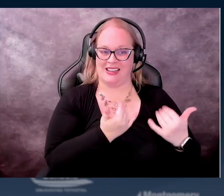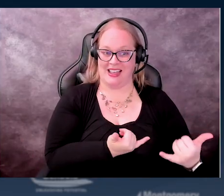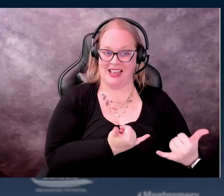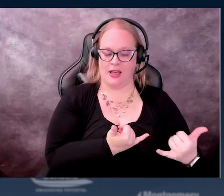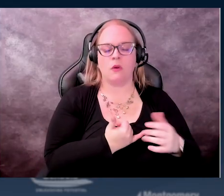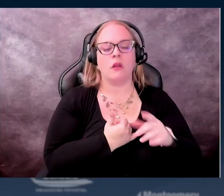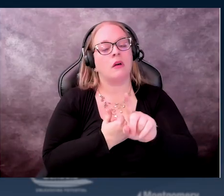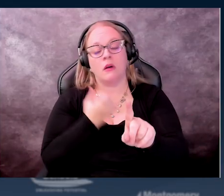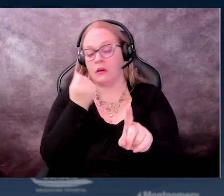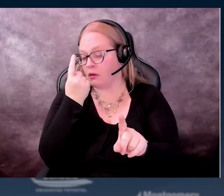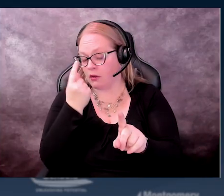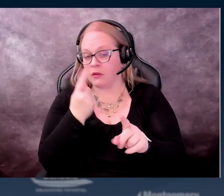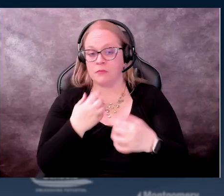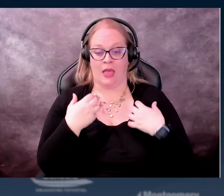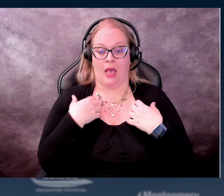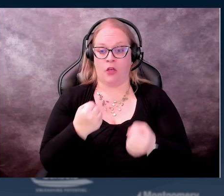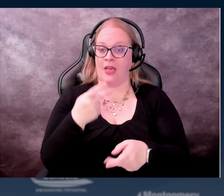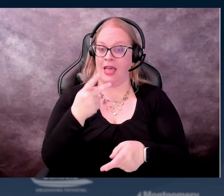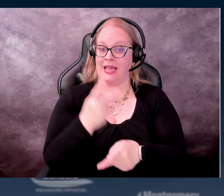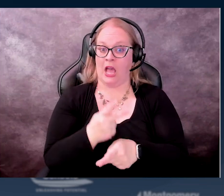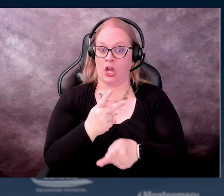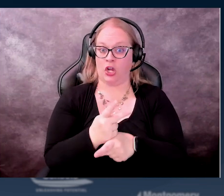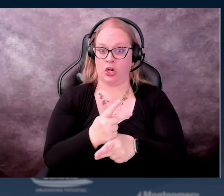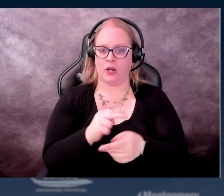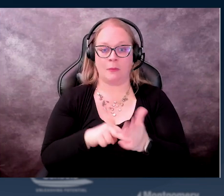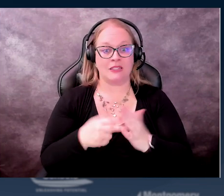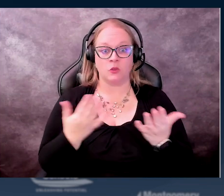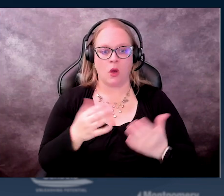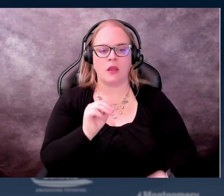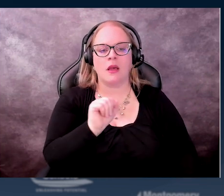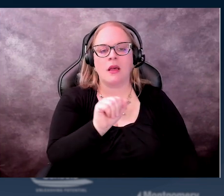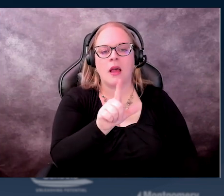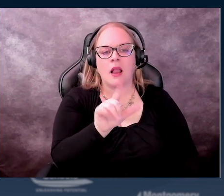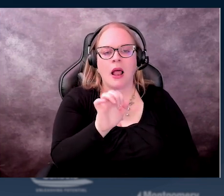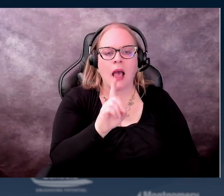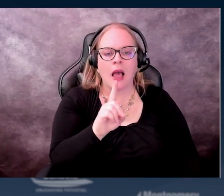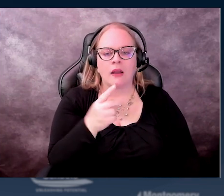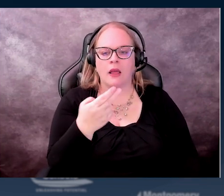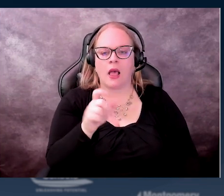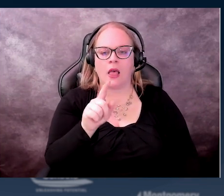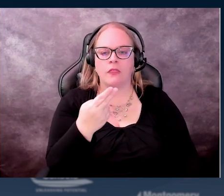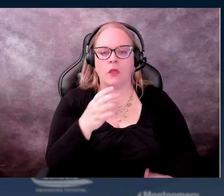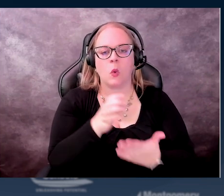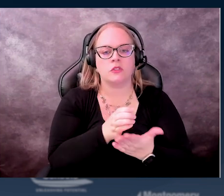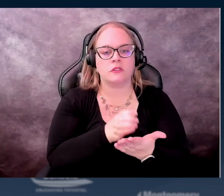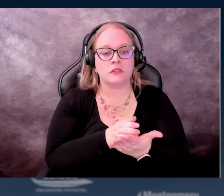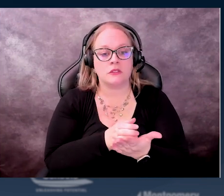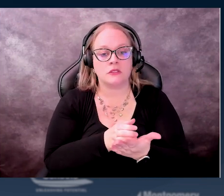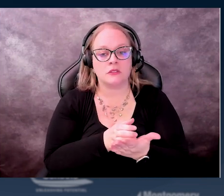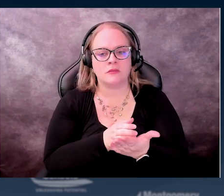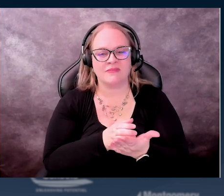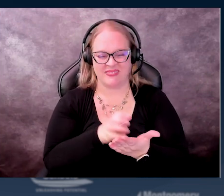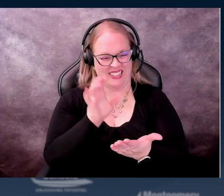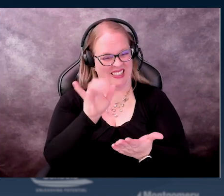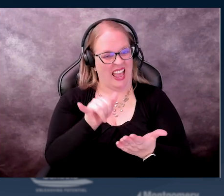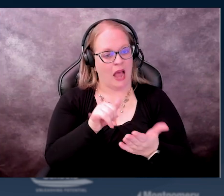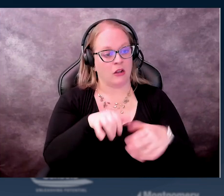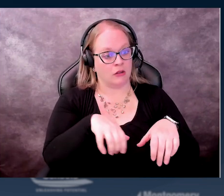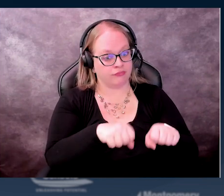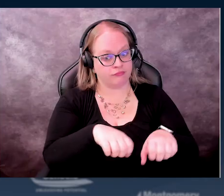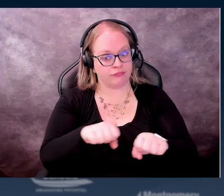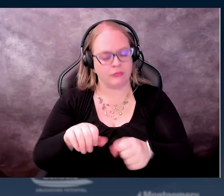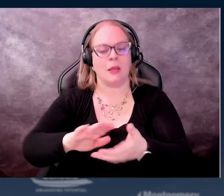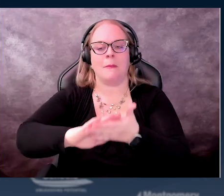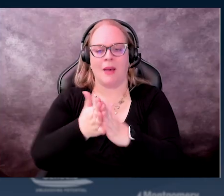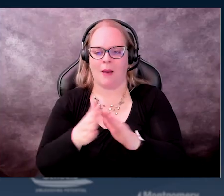allied health courses, which is like our certified clinical medical assistant course.